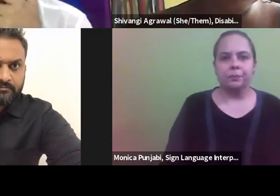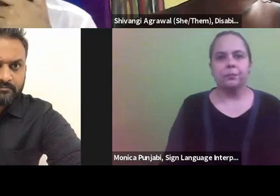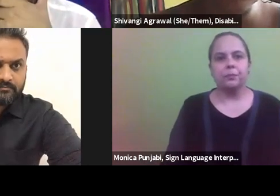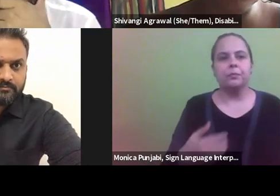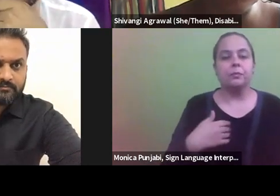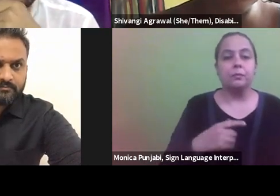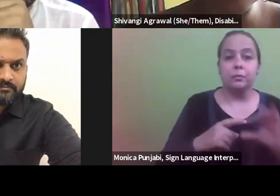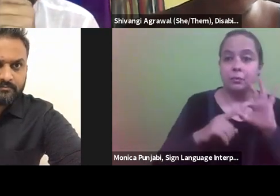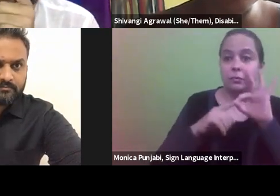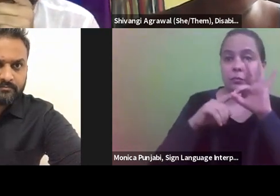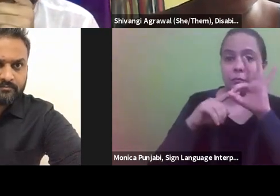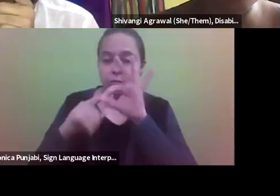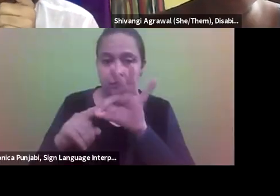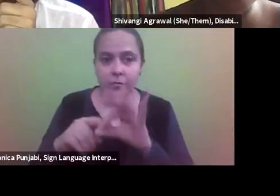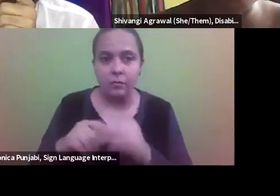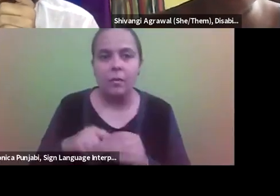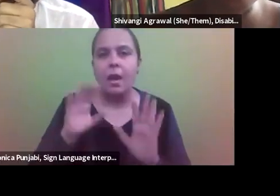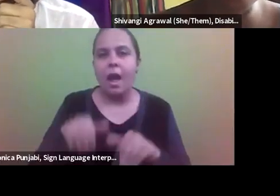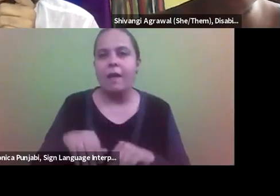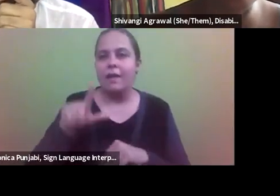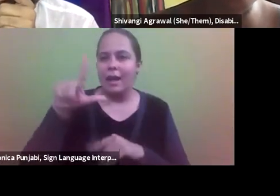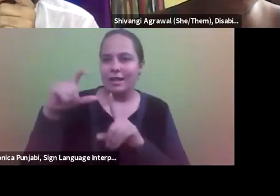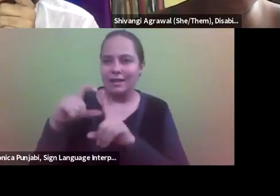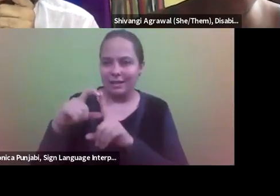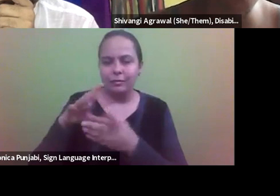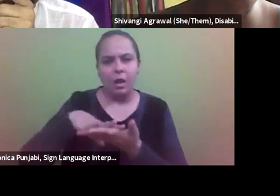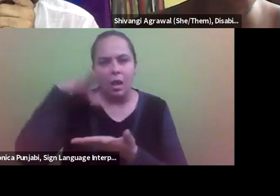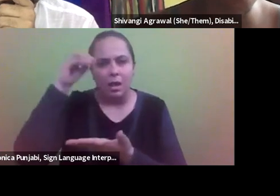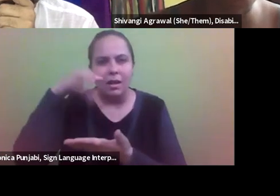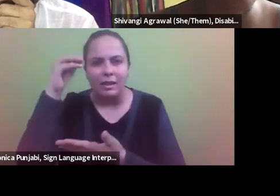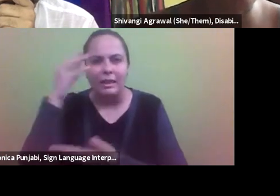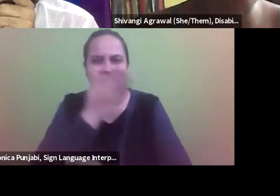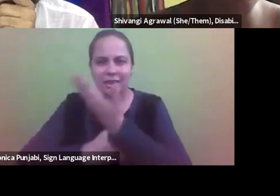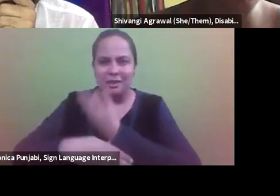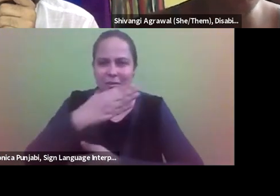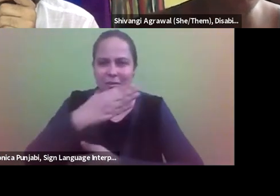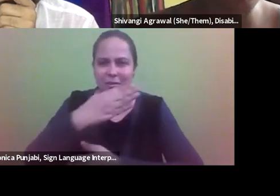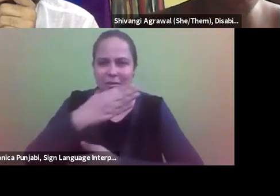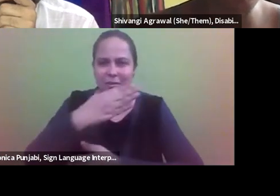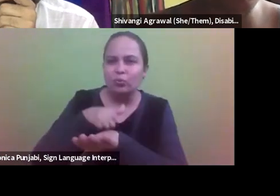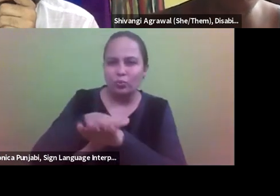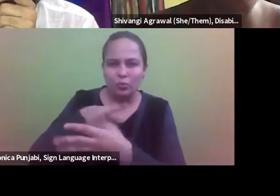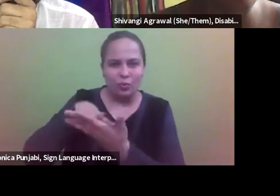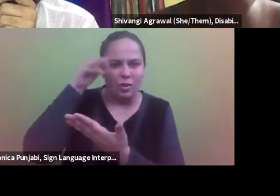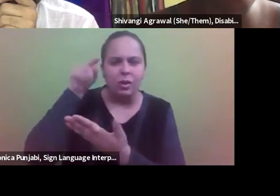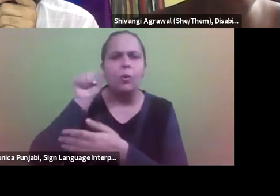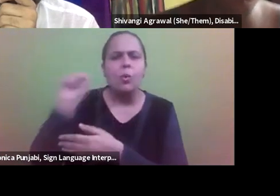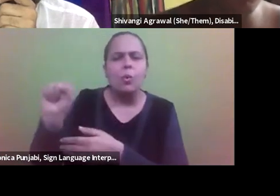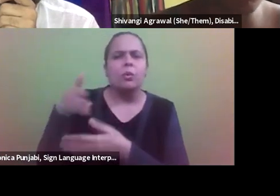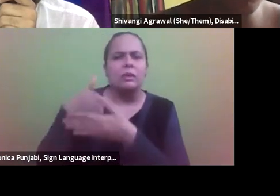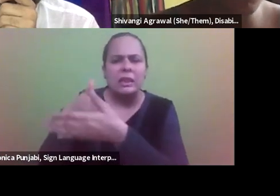learning disabilities and other invisible forms of disability, and how their challenges are less